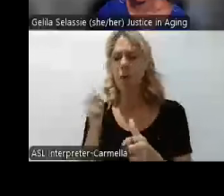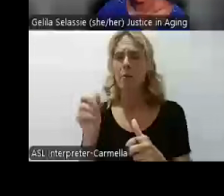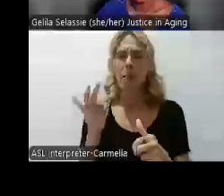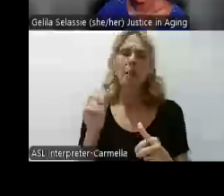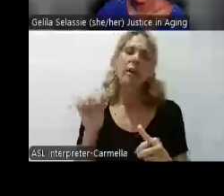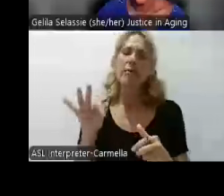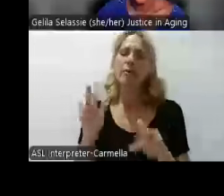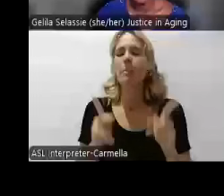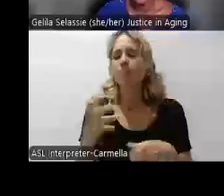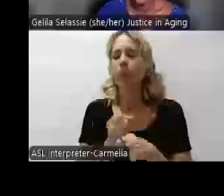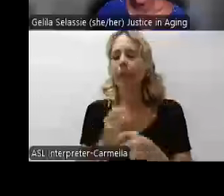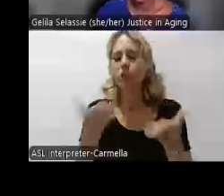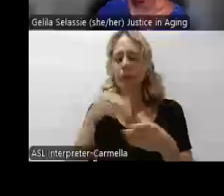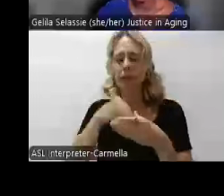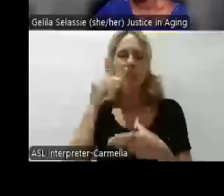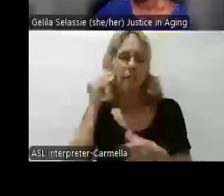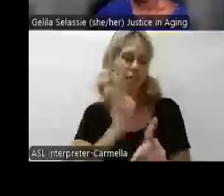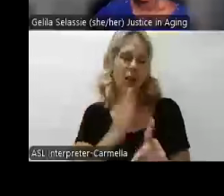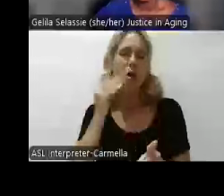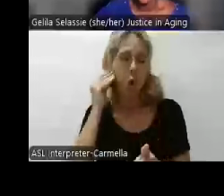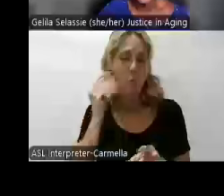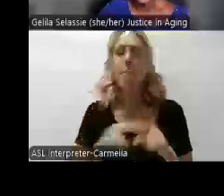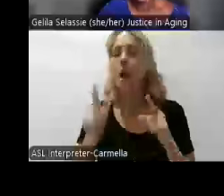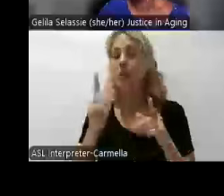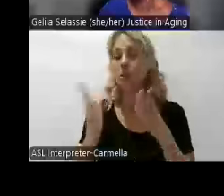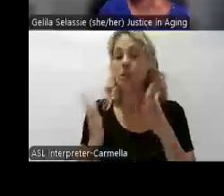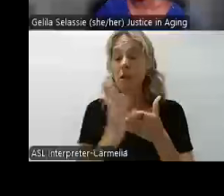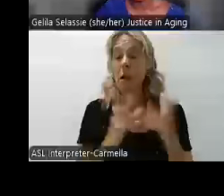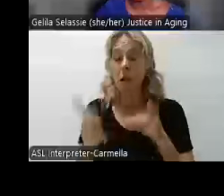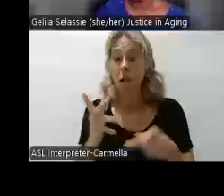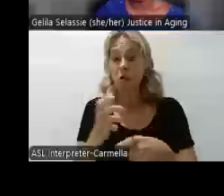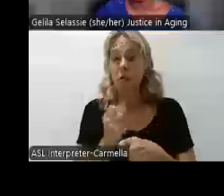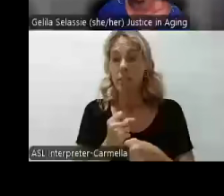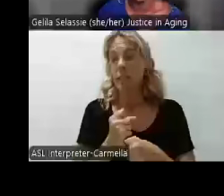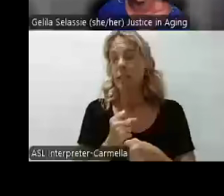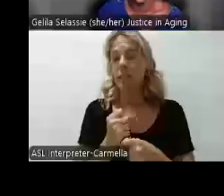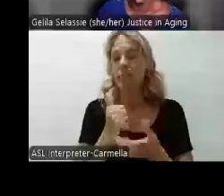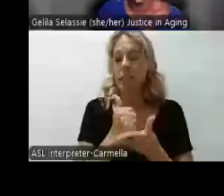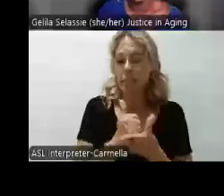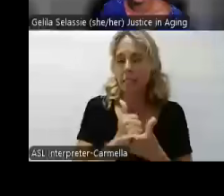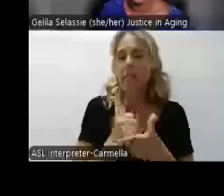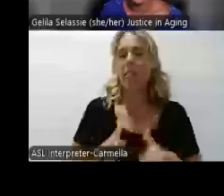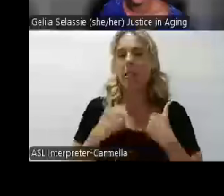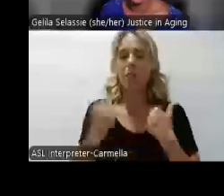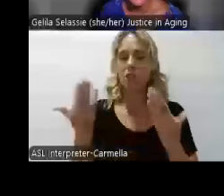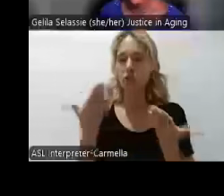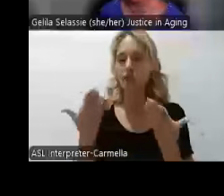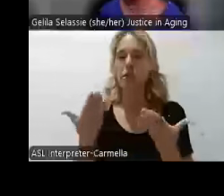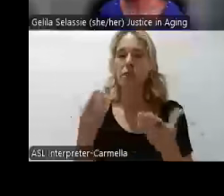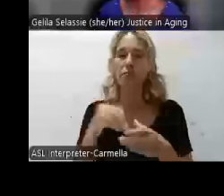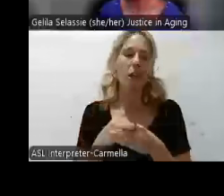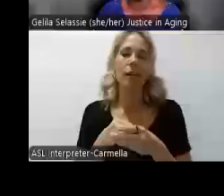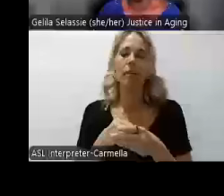receiving services in the home, but some people might be receiving like assisted living services in a assisted